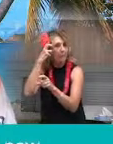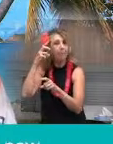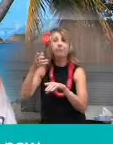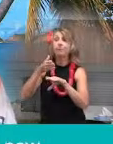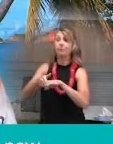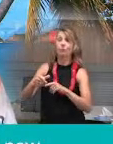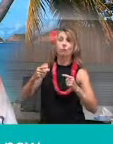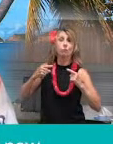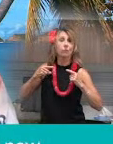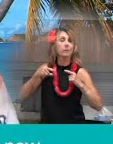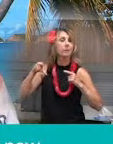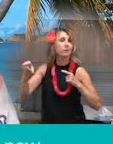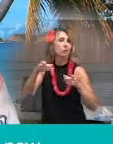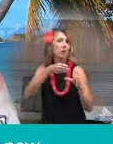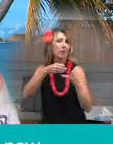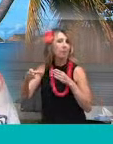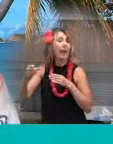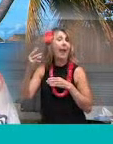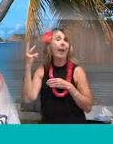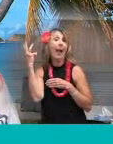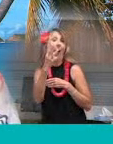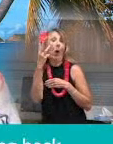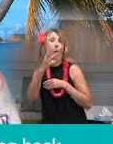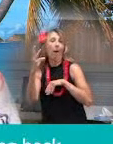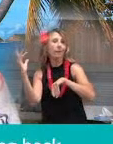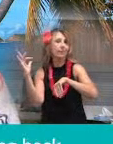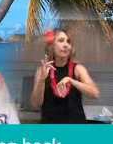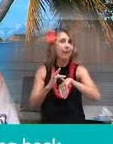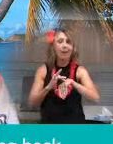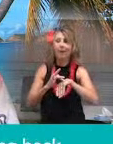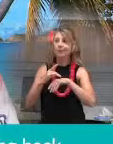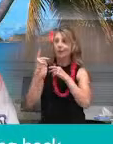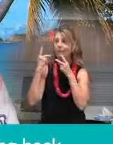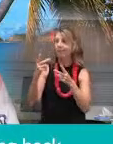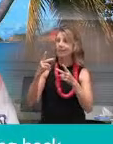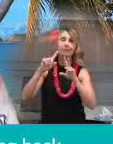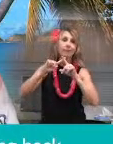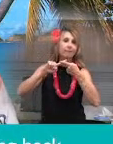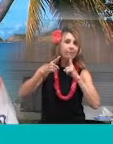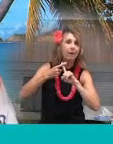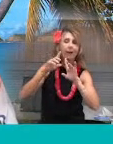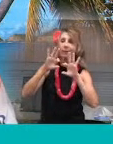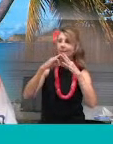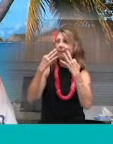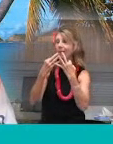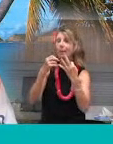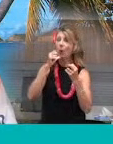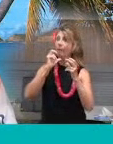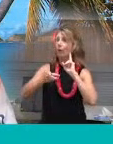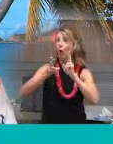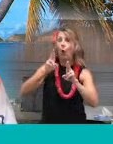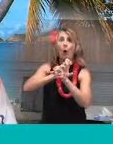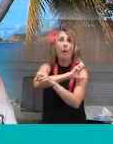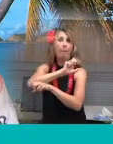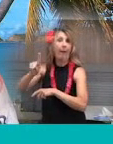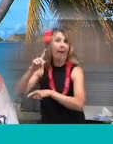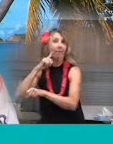visit friends and family, and seek new adventures without having to worry about being back in time for work.